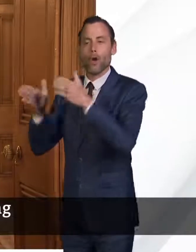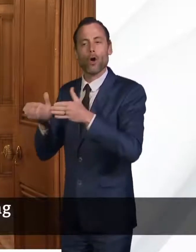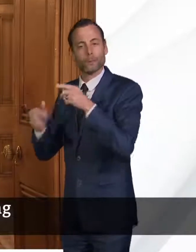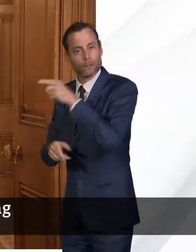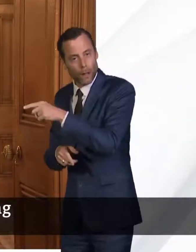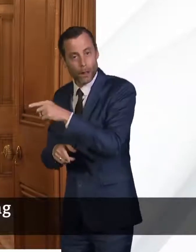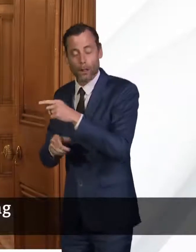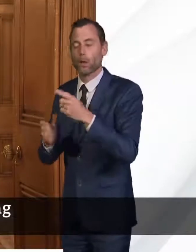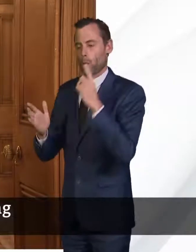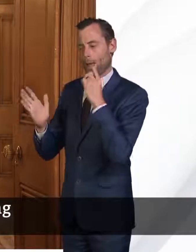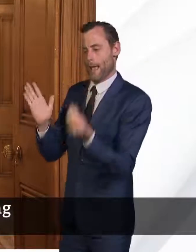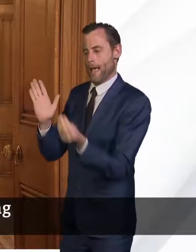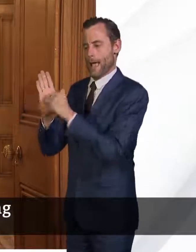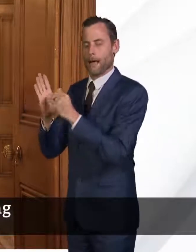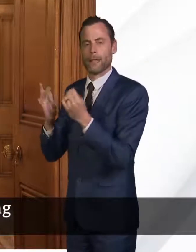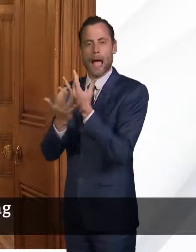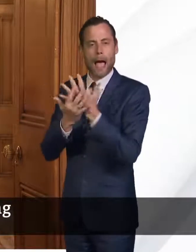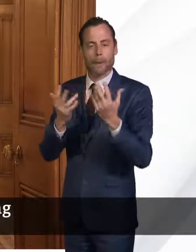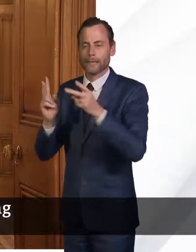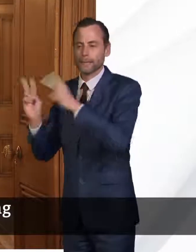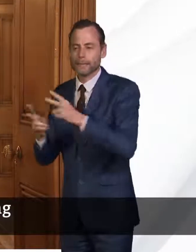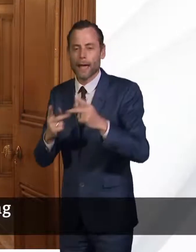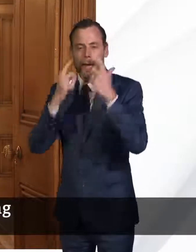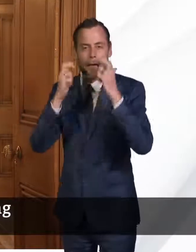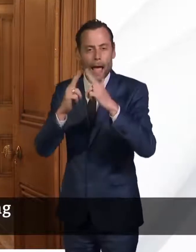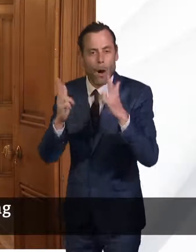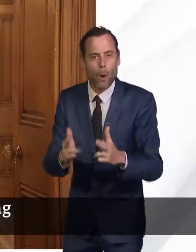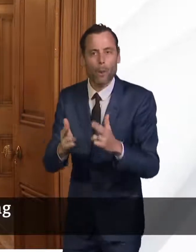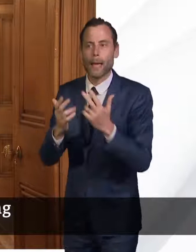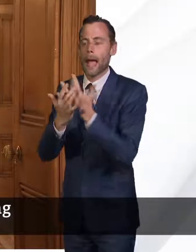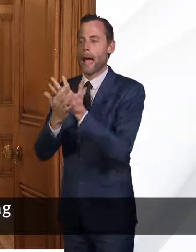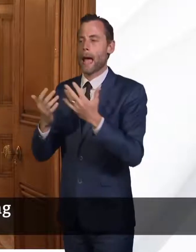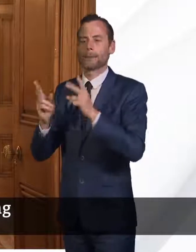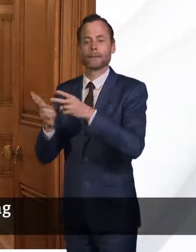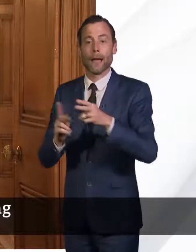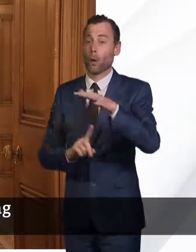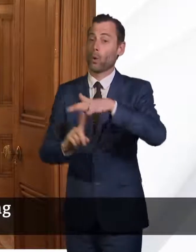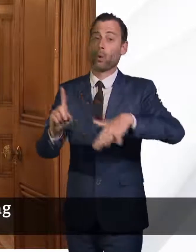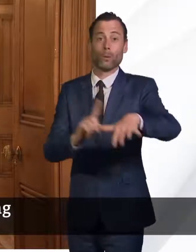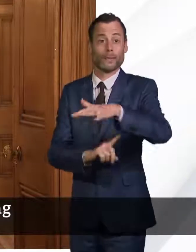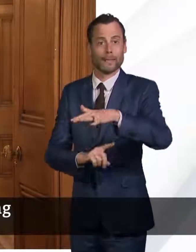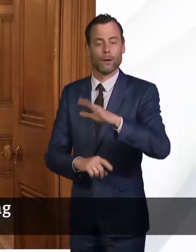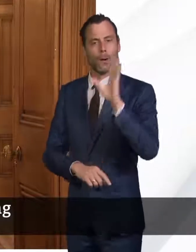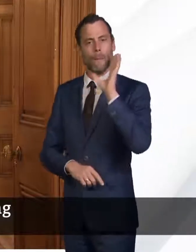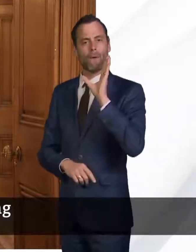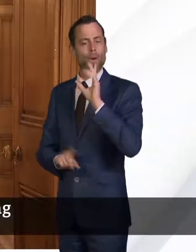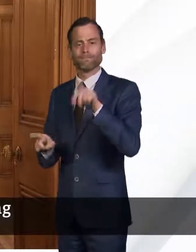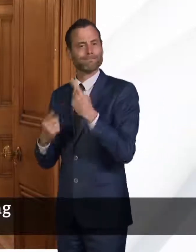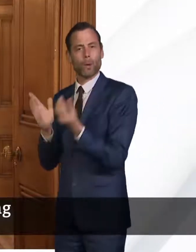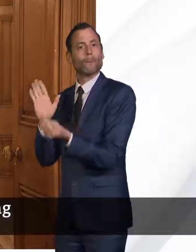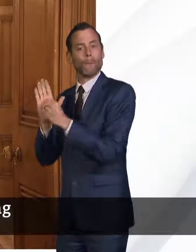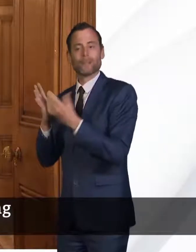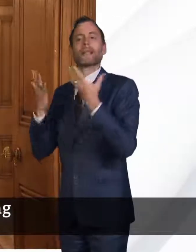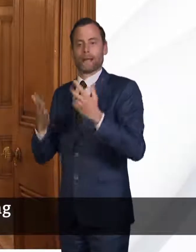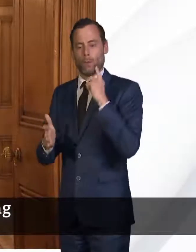care homes and in the community too. This is something that wasn't previously possible. This will